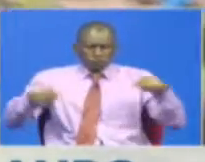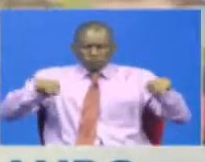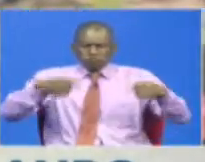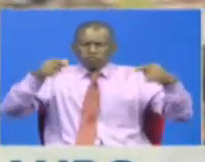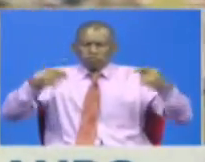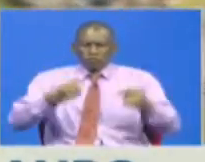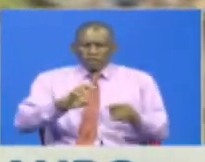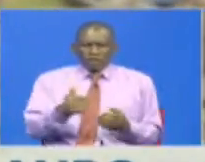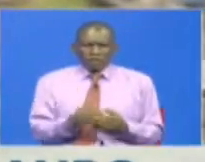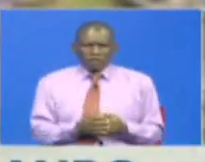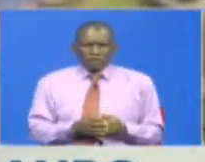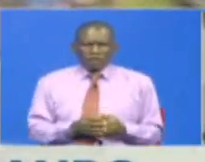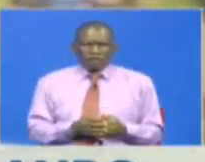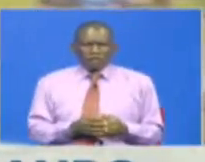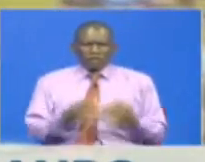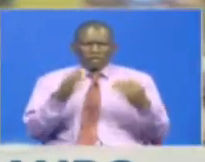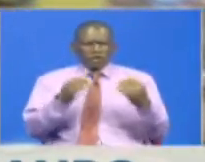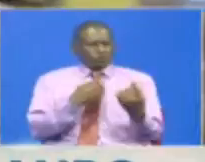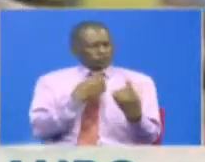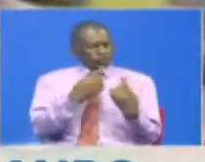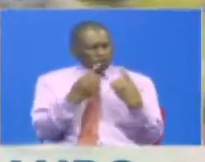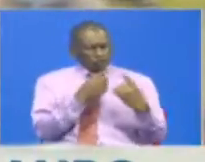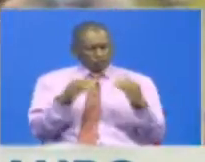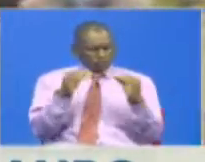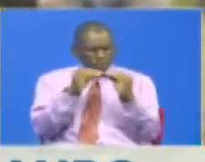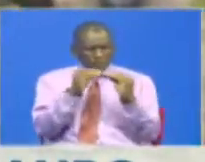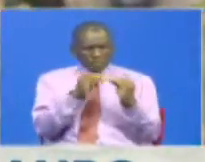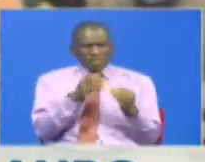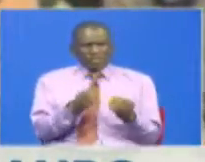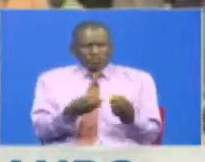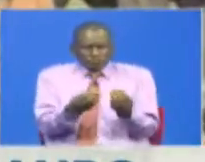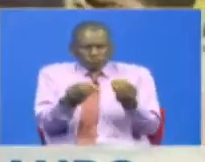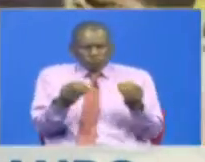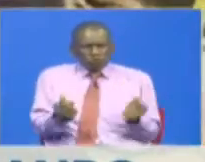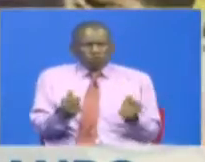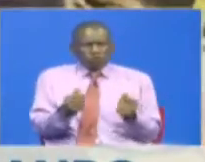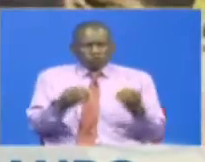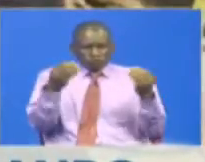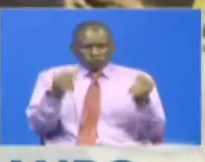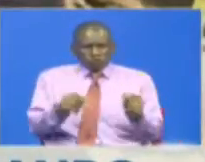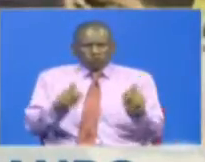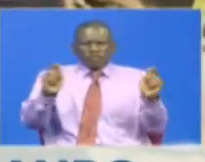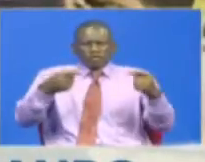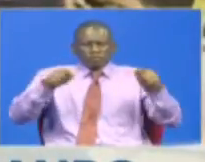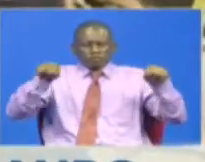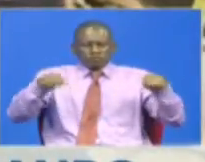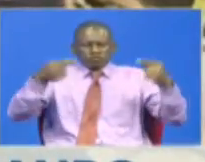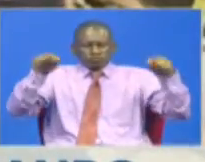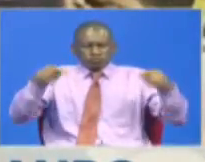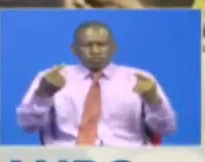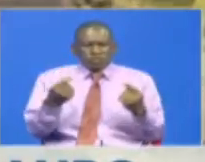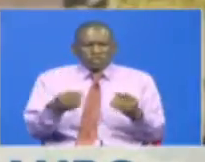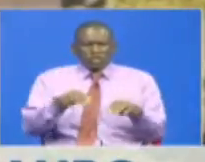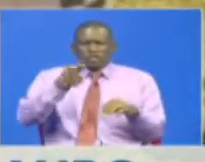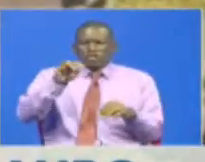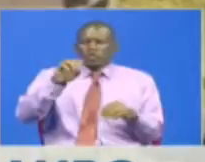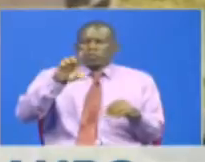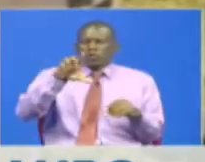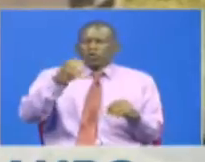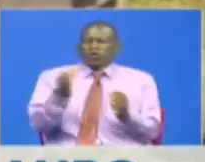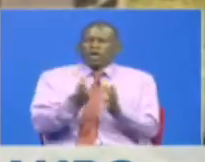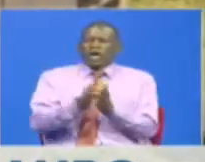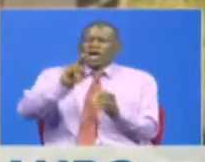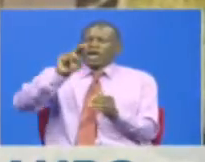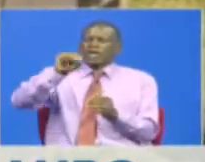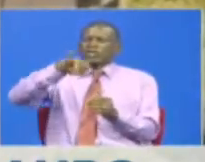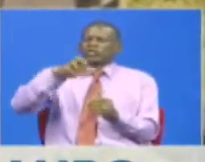A session of series of talks to find a lasting solution to the sparks of ethnic antagonism in the Molo and Joro areas of the